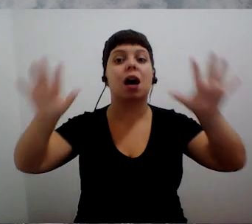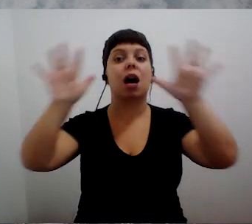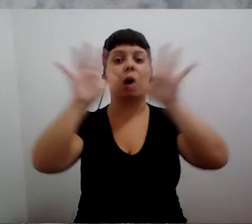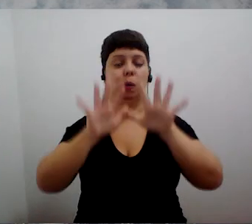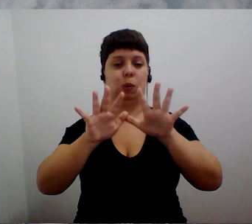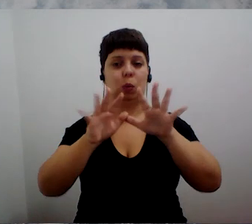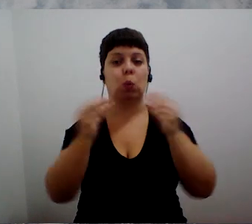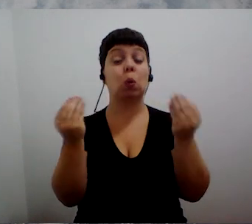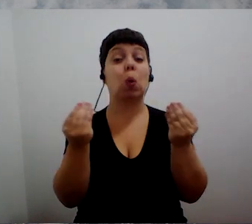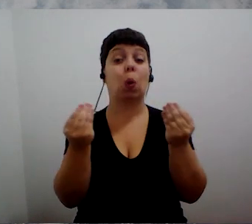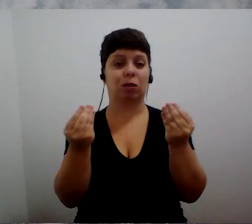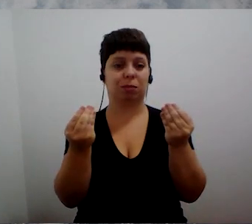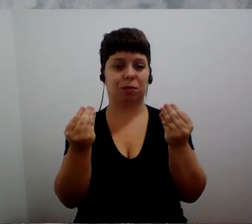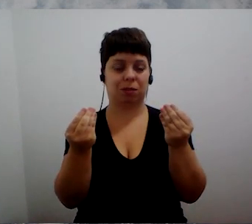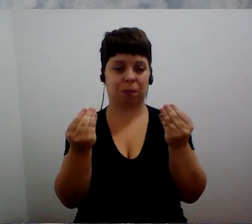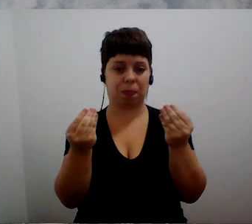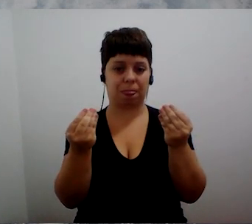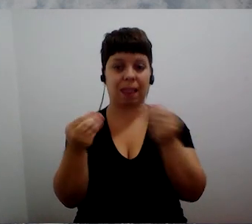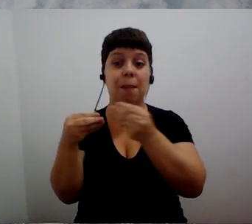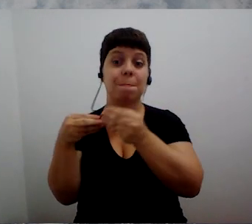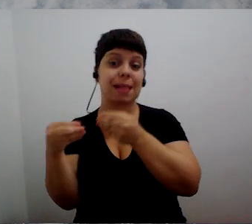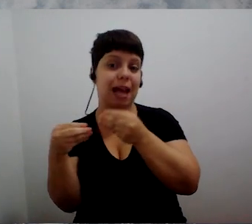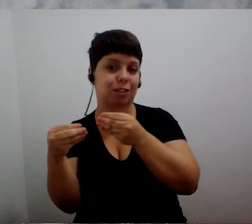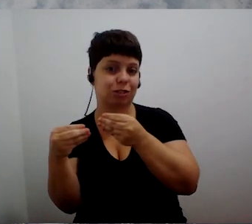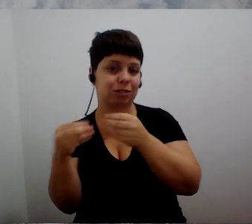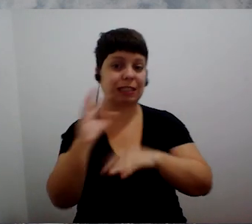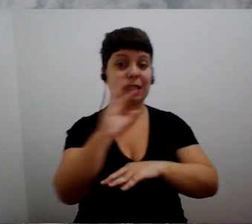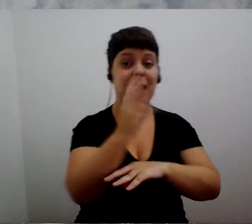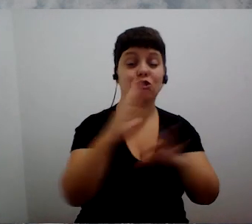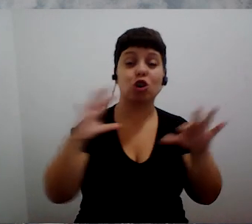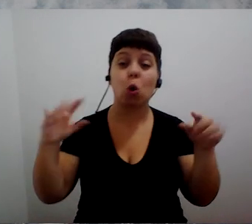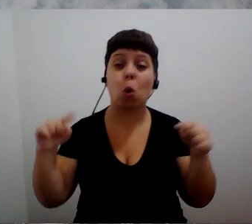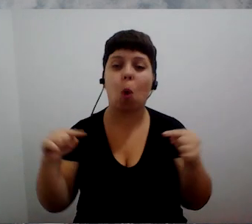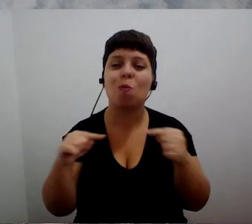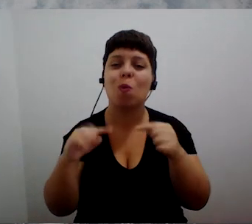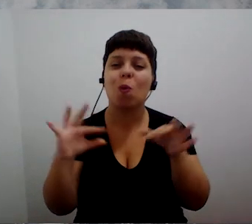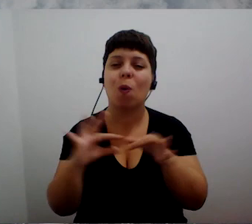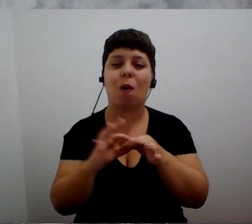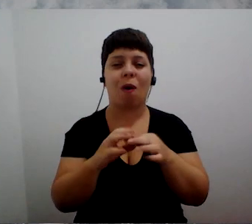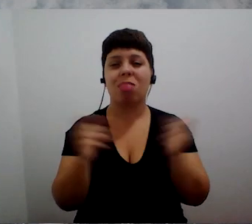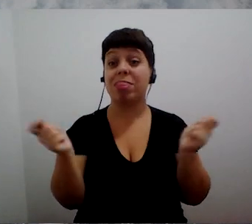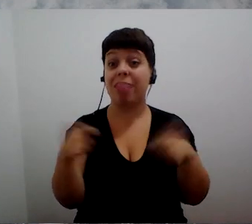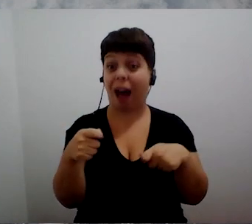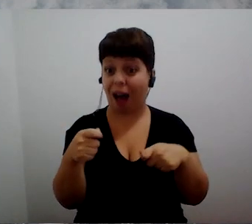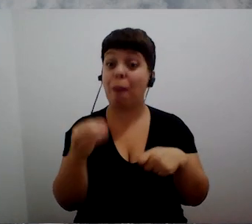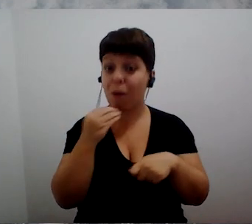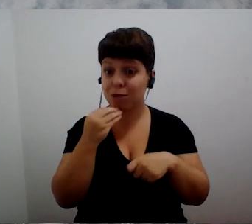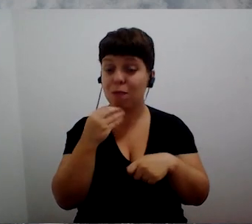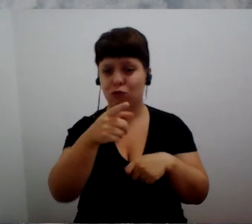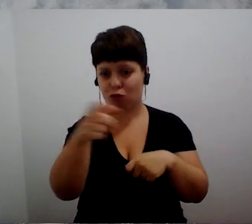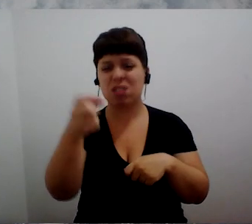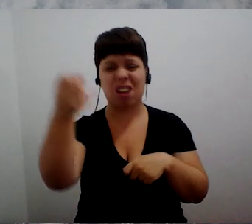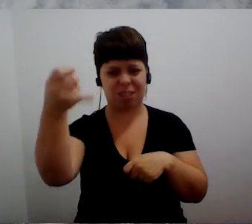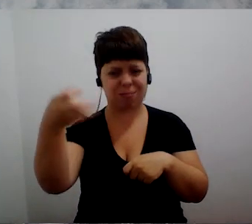and have a very mature view related to how to combine plastics and nature. And there are